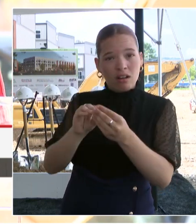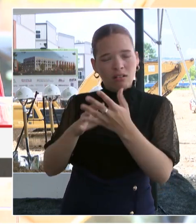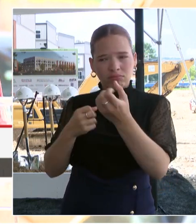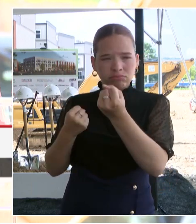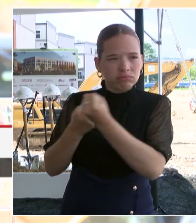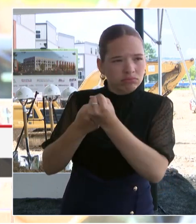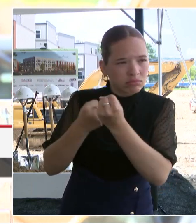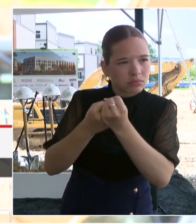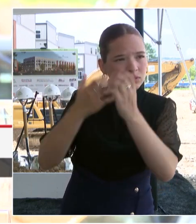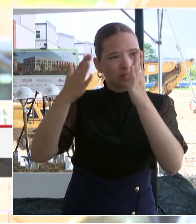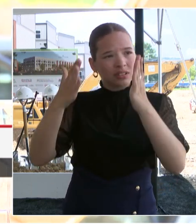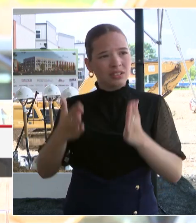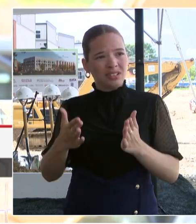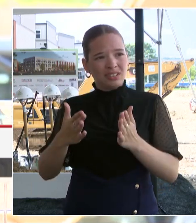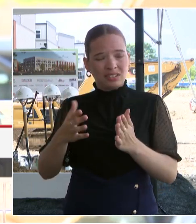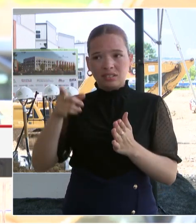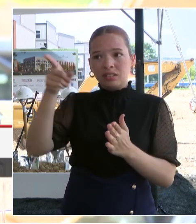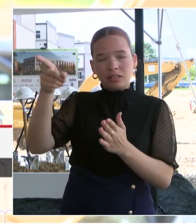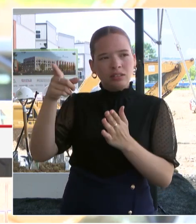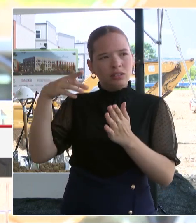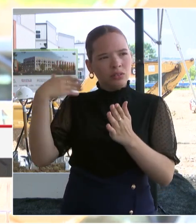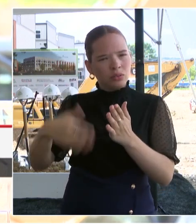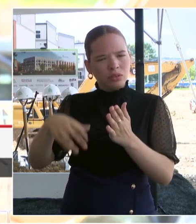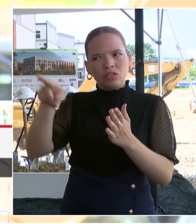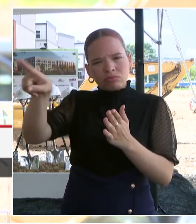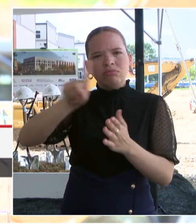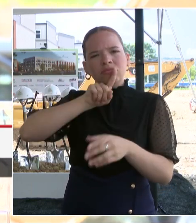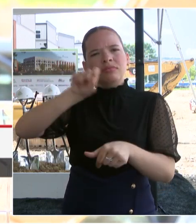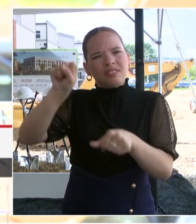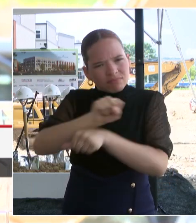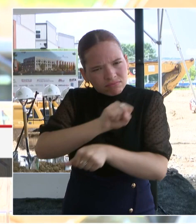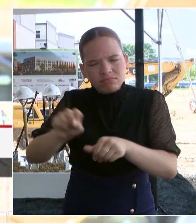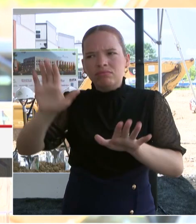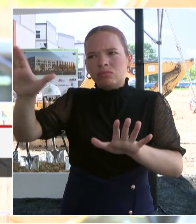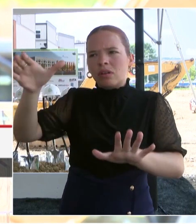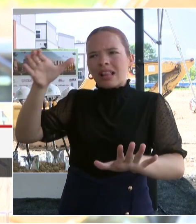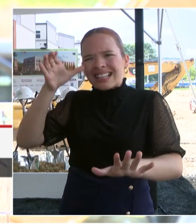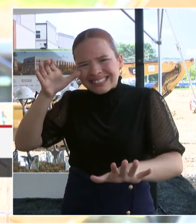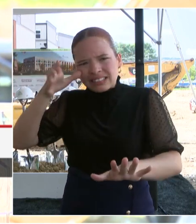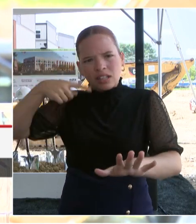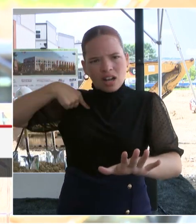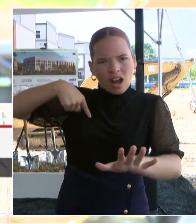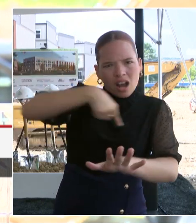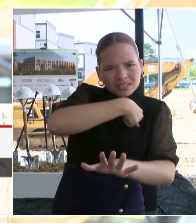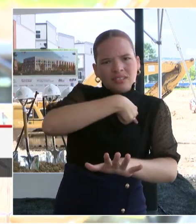listened to our needs and thoughts for us.